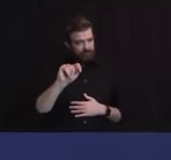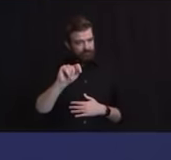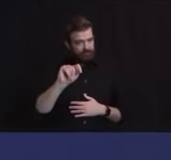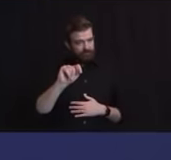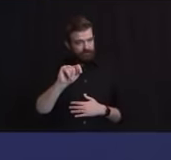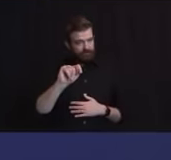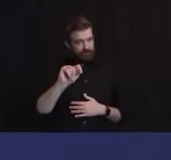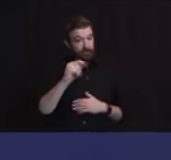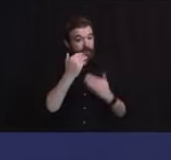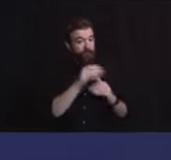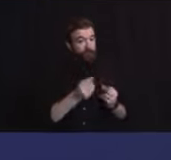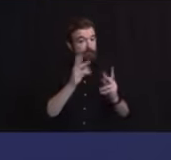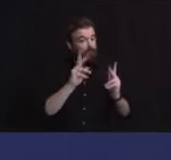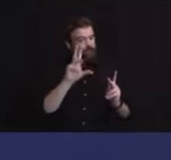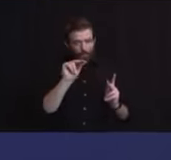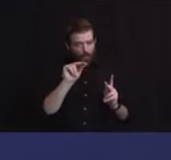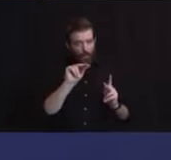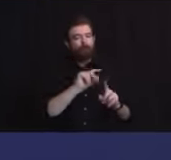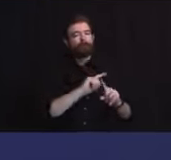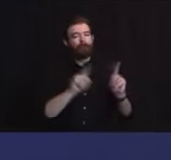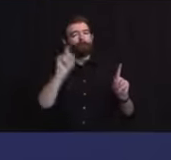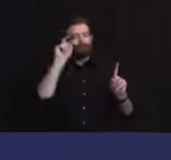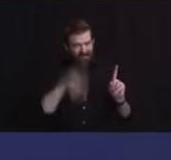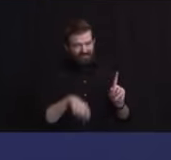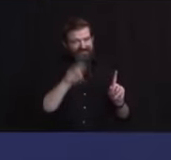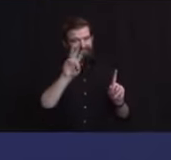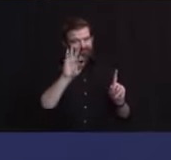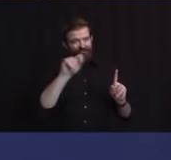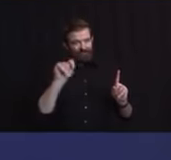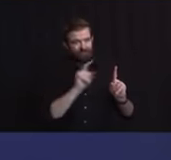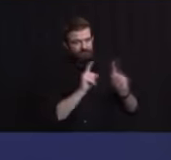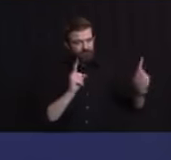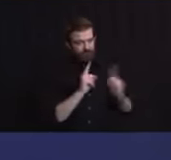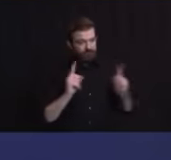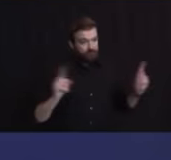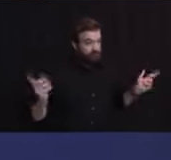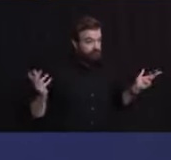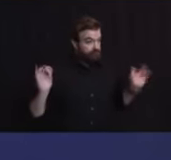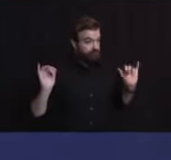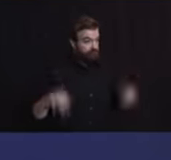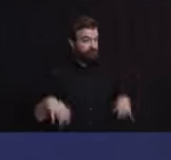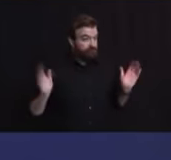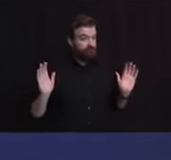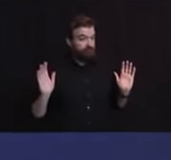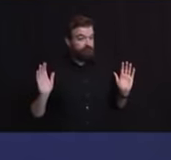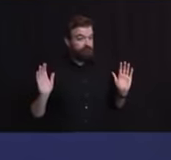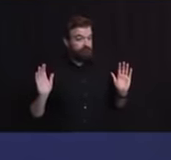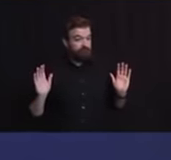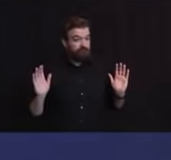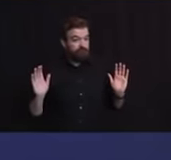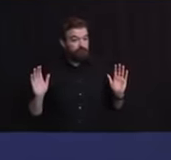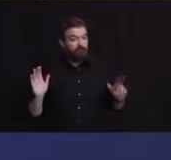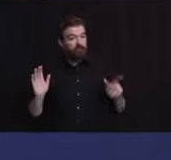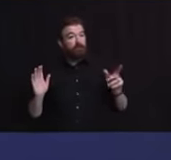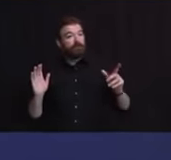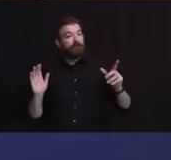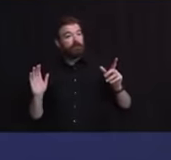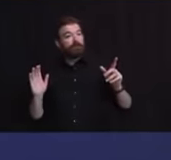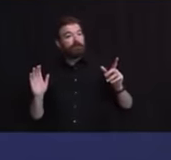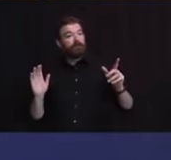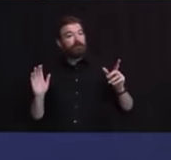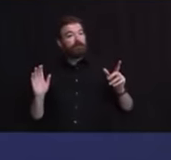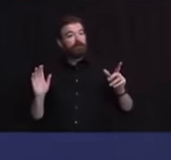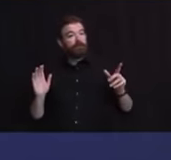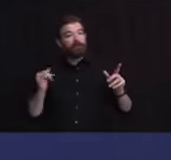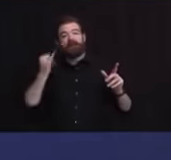about it, putting the bar seating aside, to go from 50 to 75, for instance. That doesn't get it done when you've got the 6 feet in